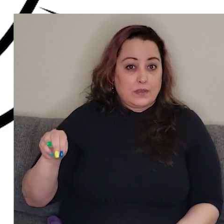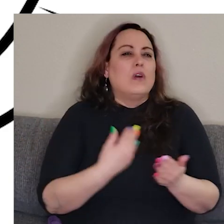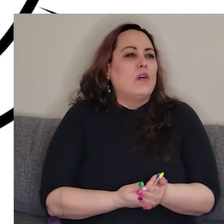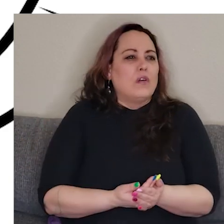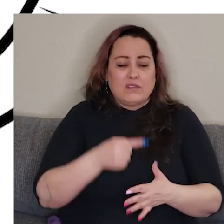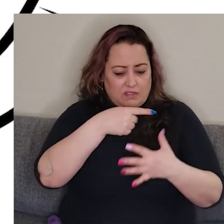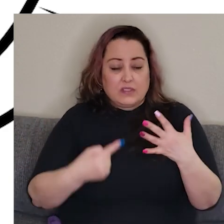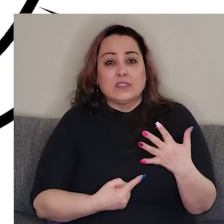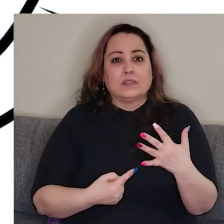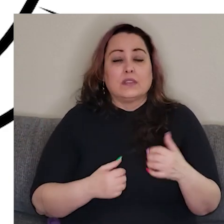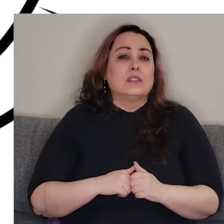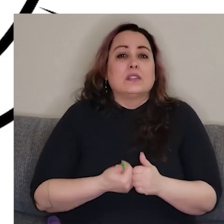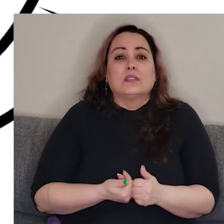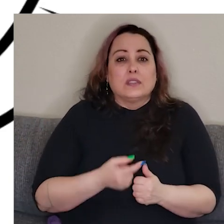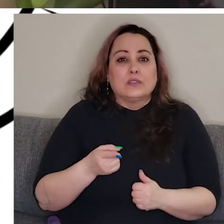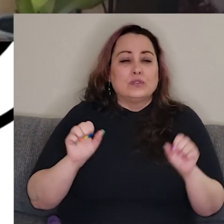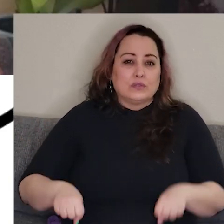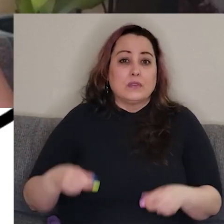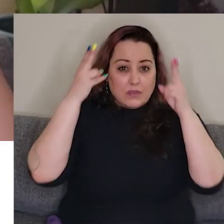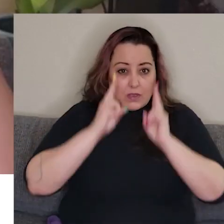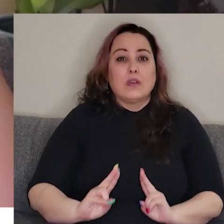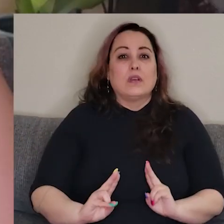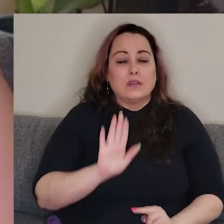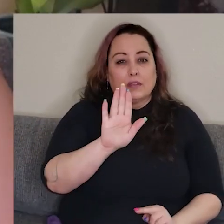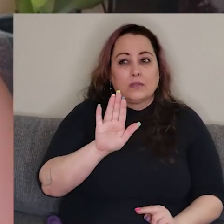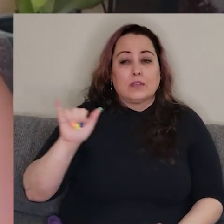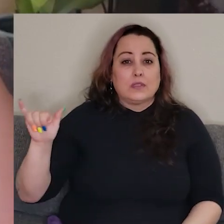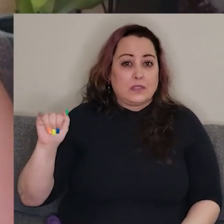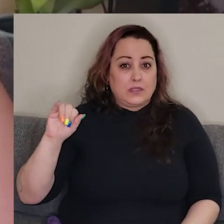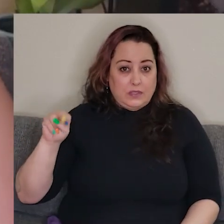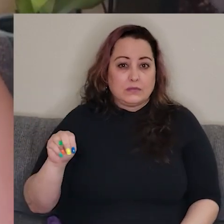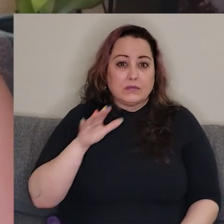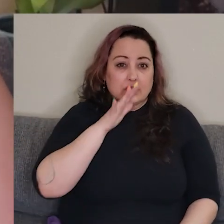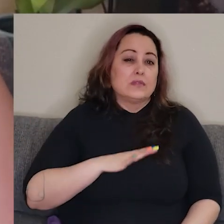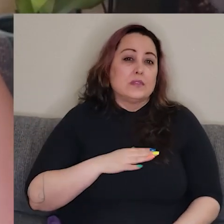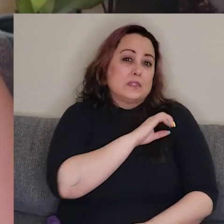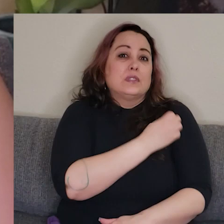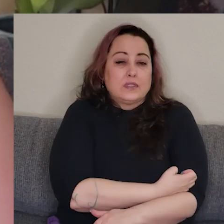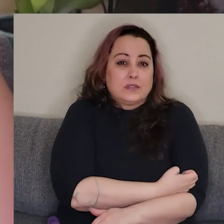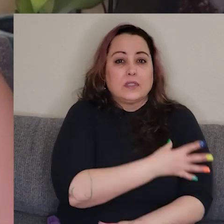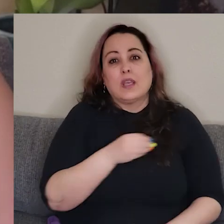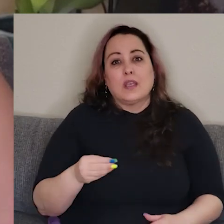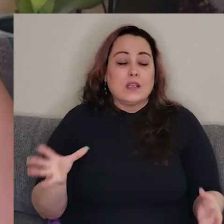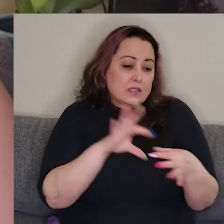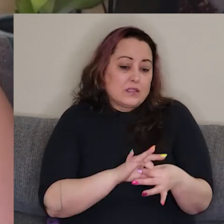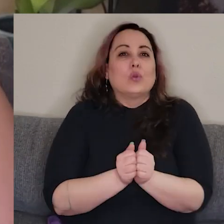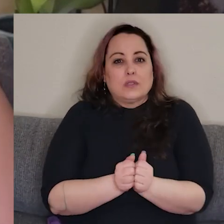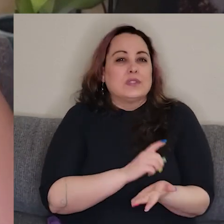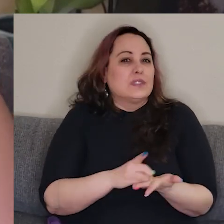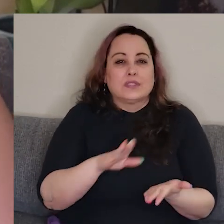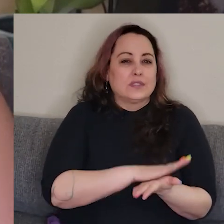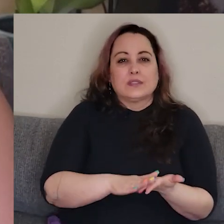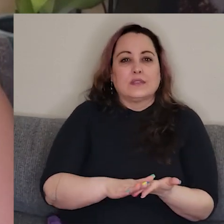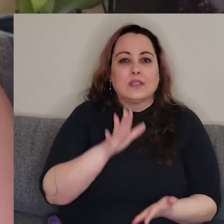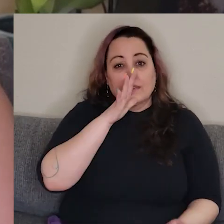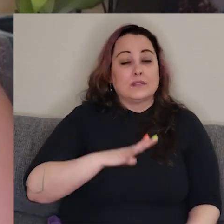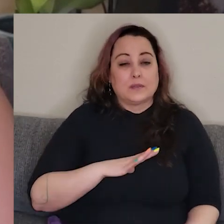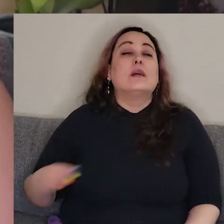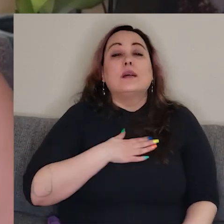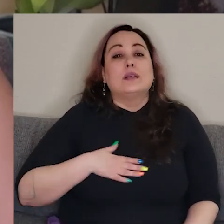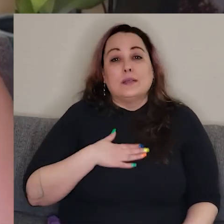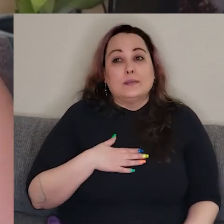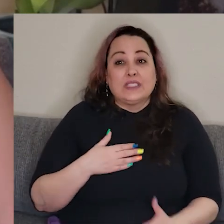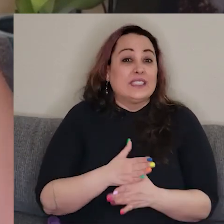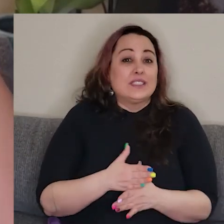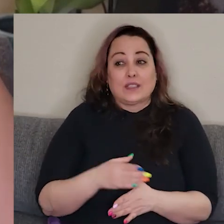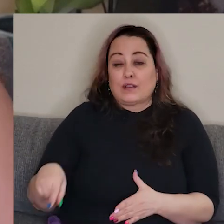and connect with your body. All of these are ways to honor your yin energy and connect with that divine feminine